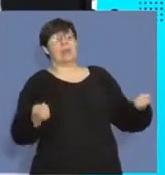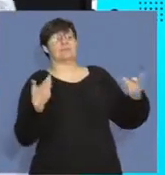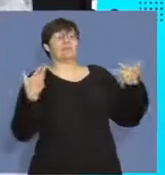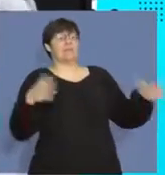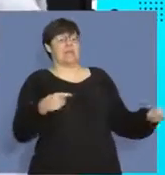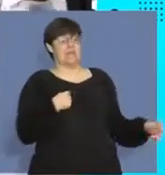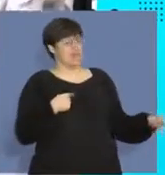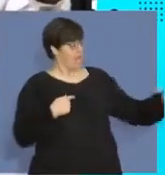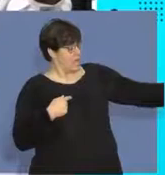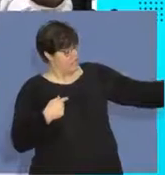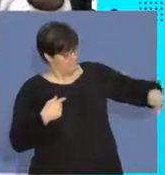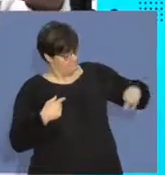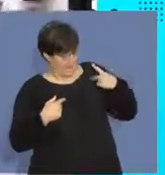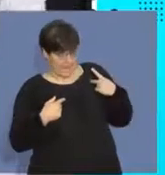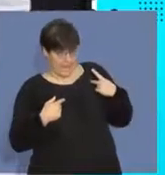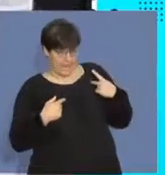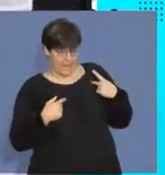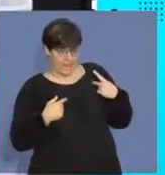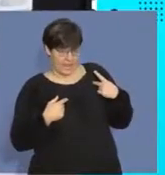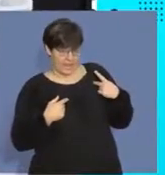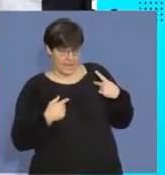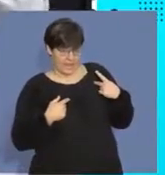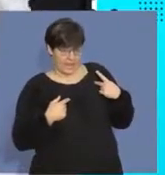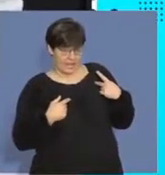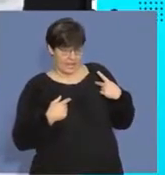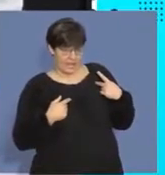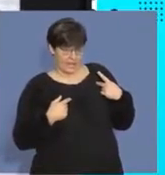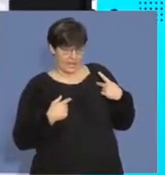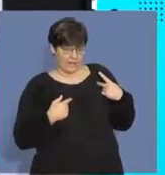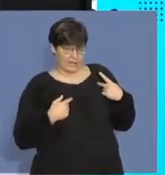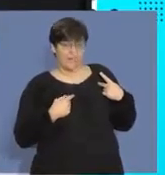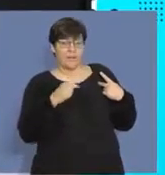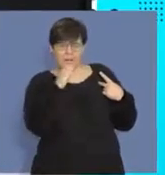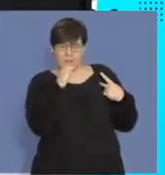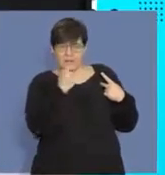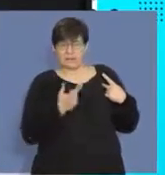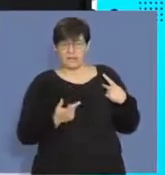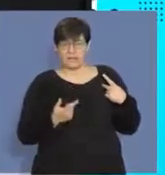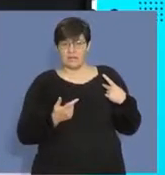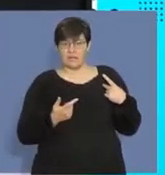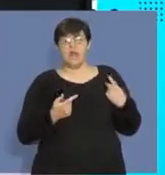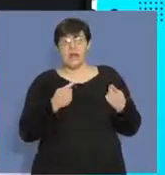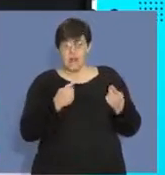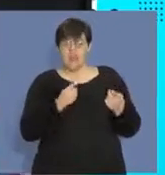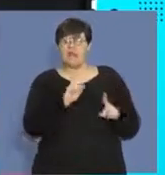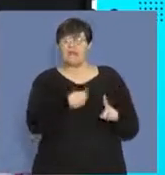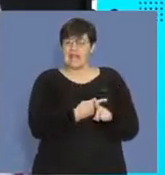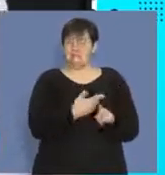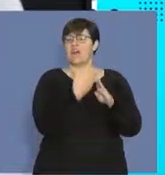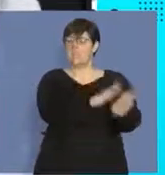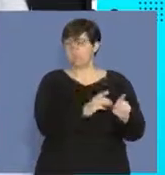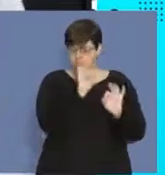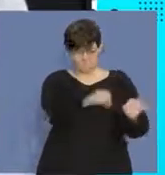expenses and then paying your amount that you have to pay to SARS, that's tax avoidance, which is perfectly